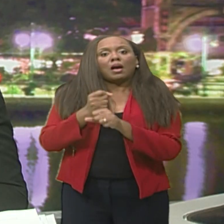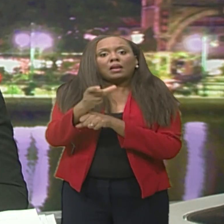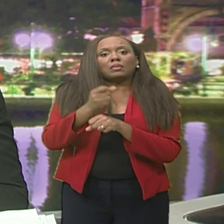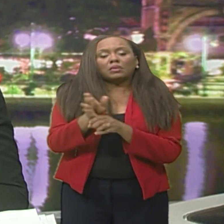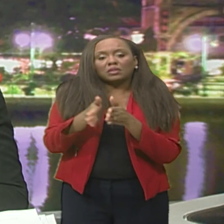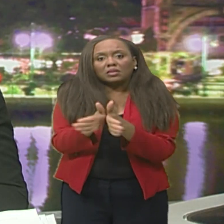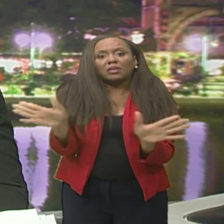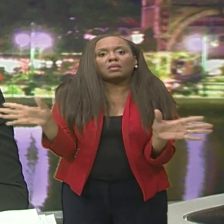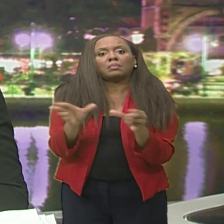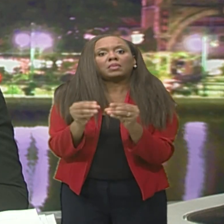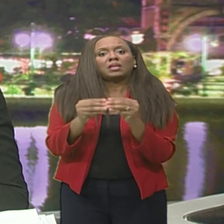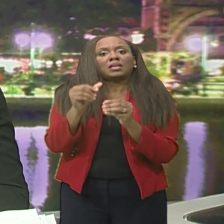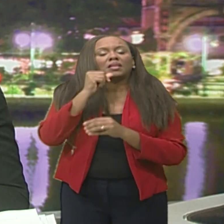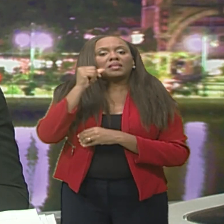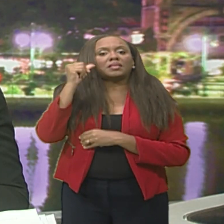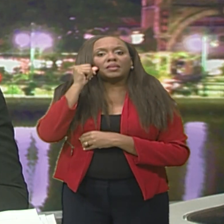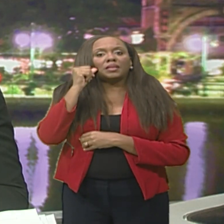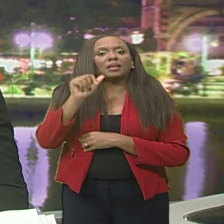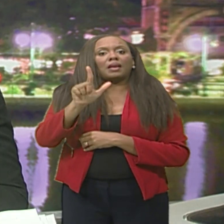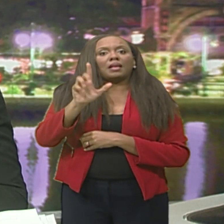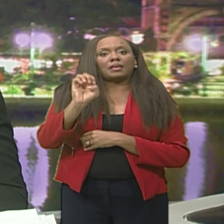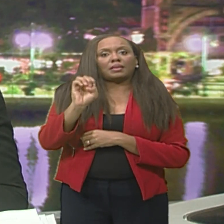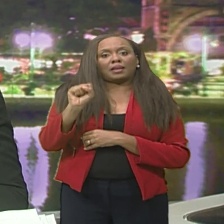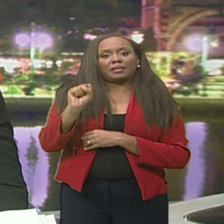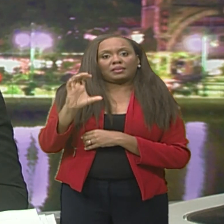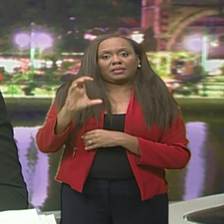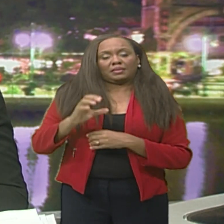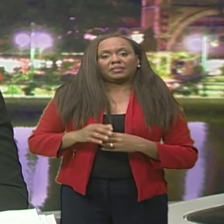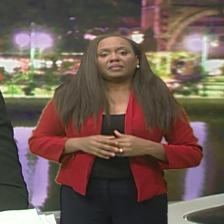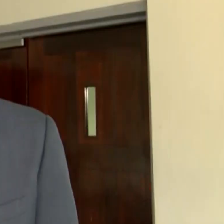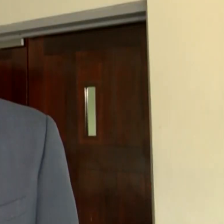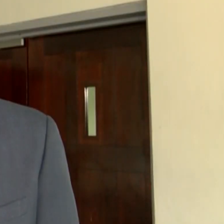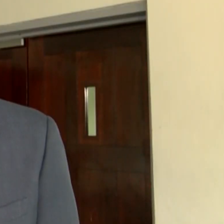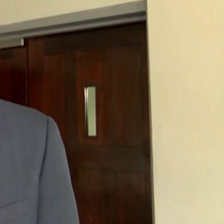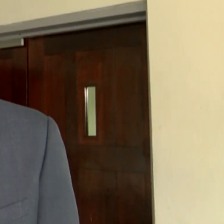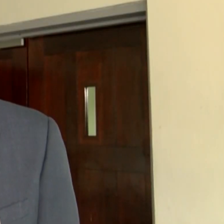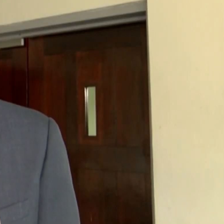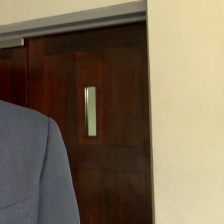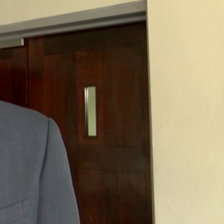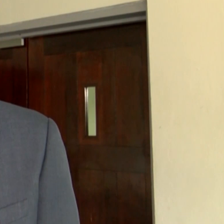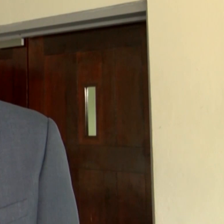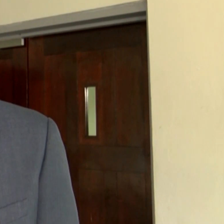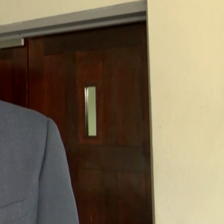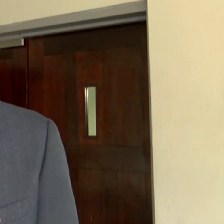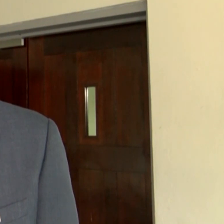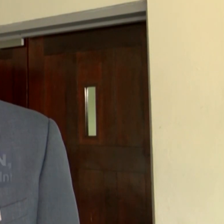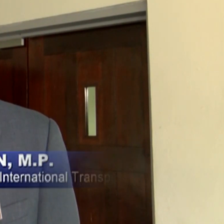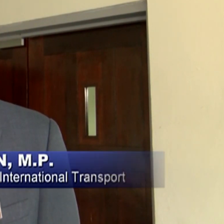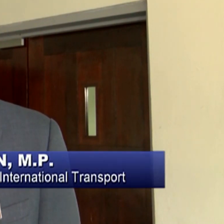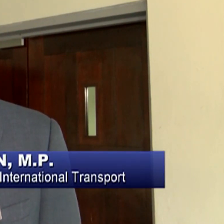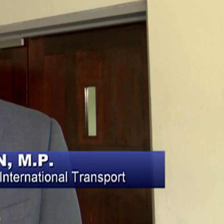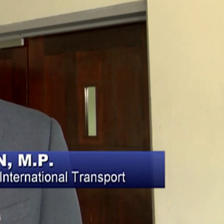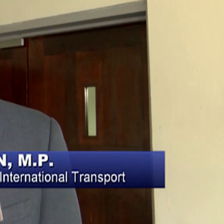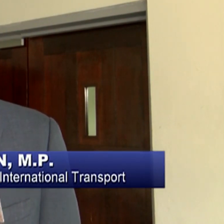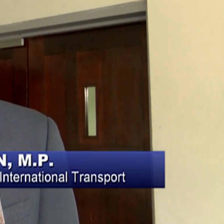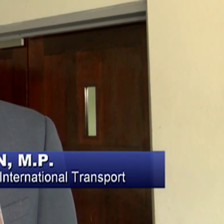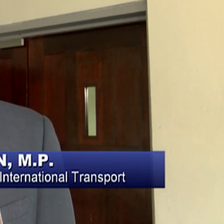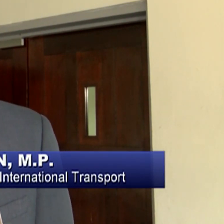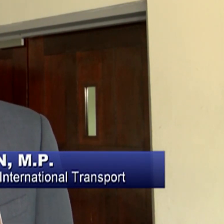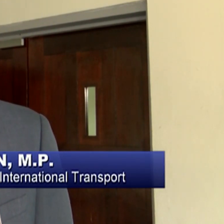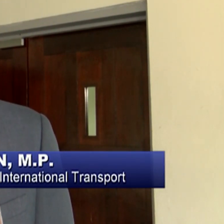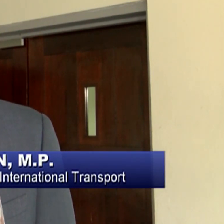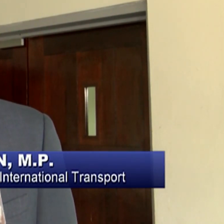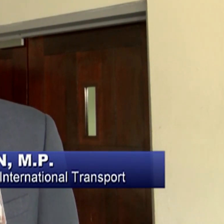of Barbados at the Lloyd Erskine Sandiford Center. What the ministry has decided as an interim measure is